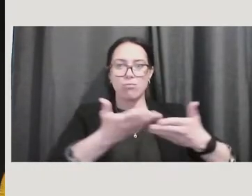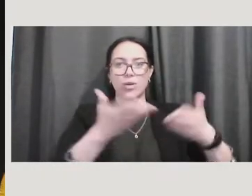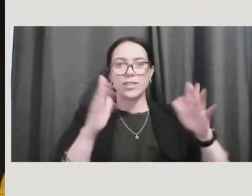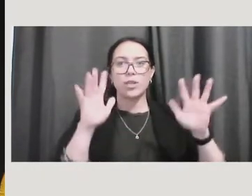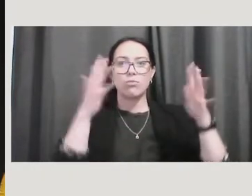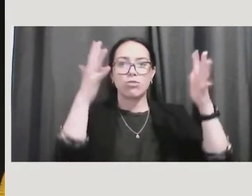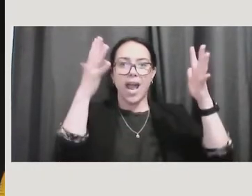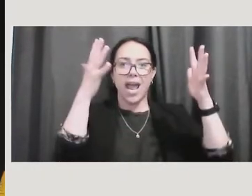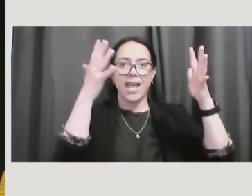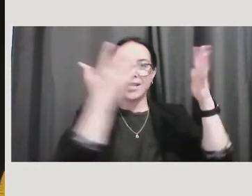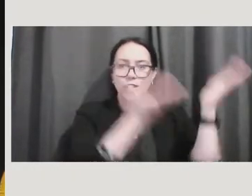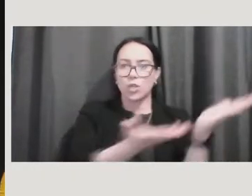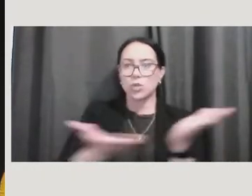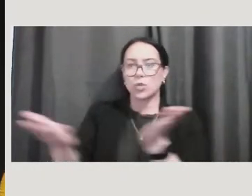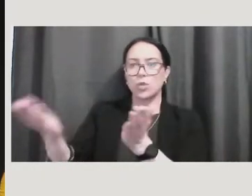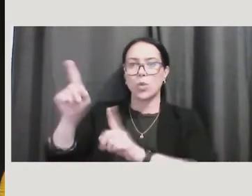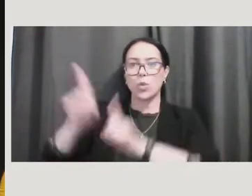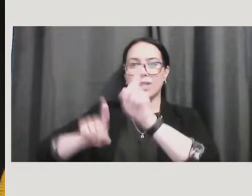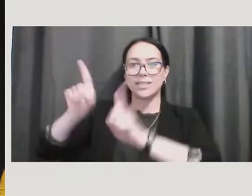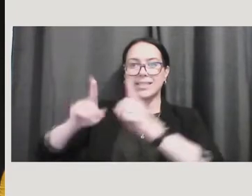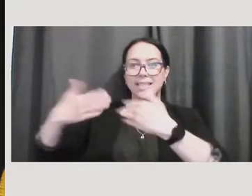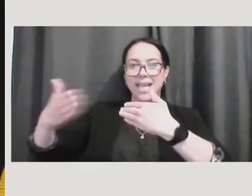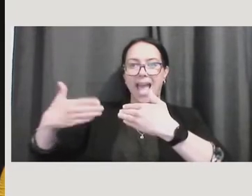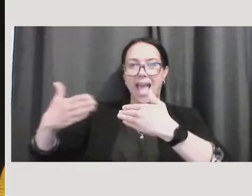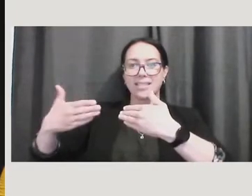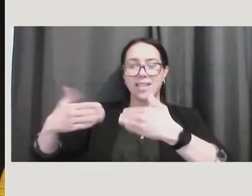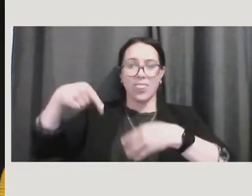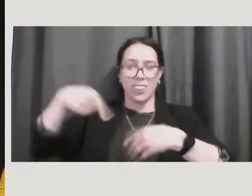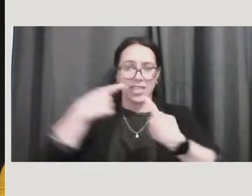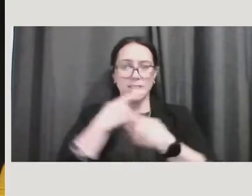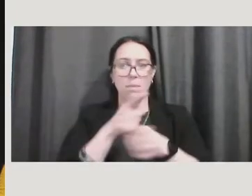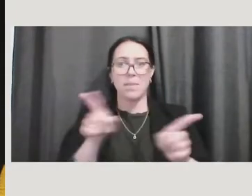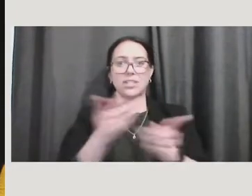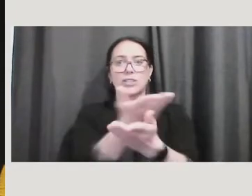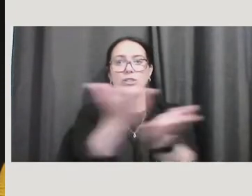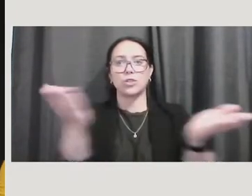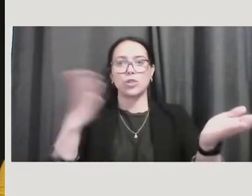for us women don't stop keep going